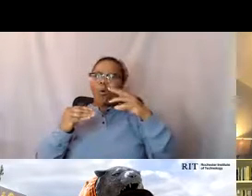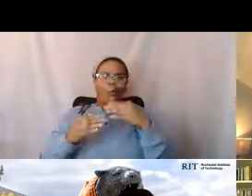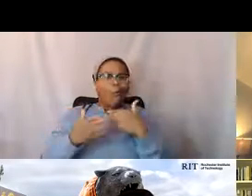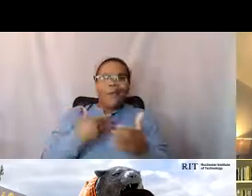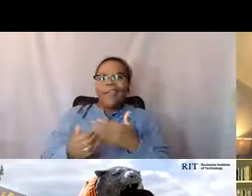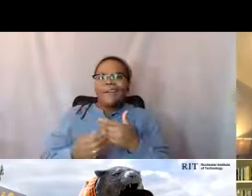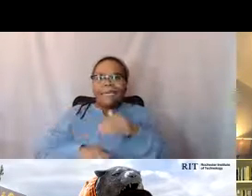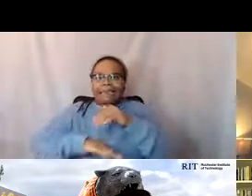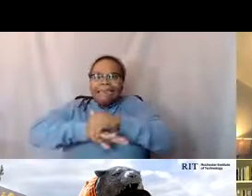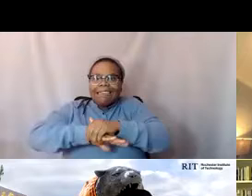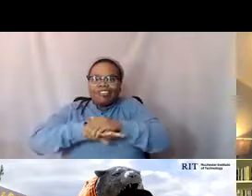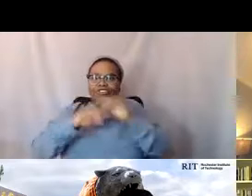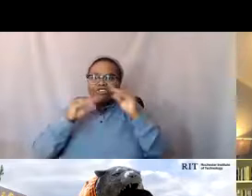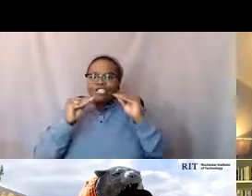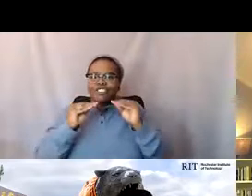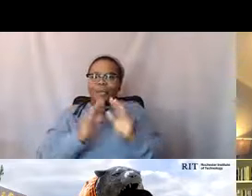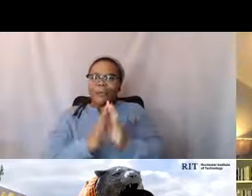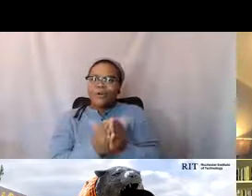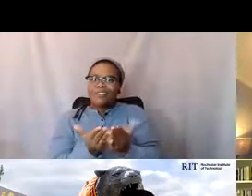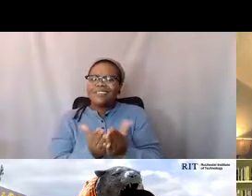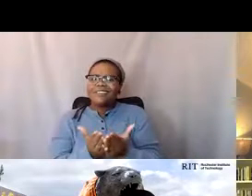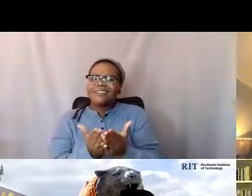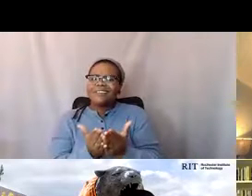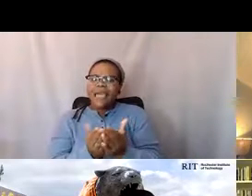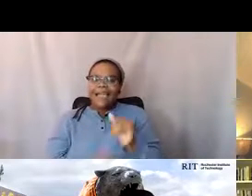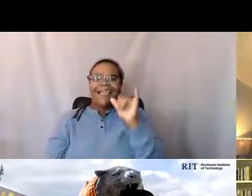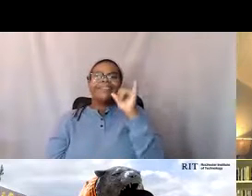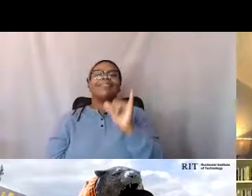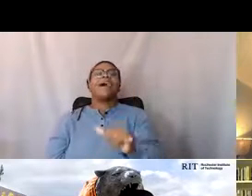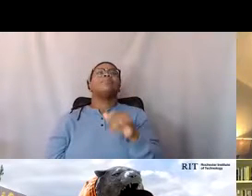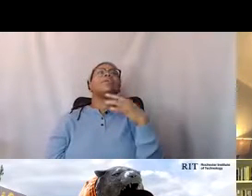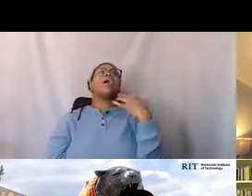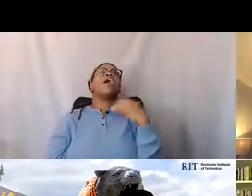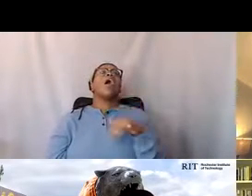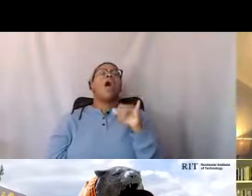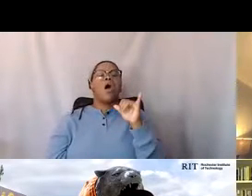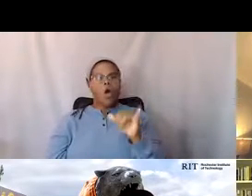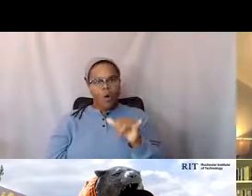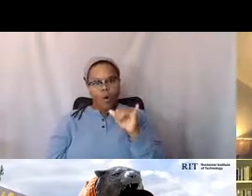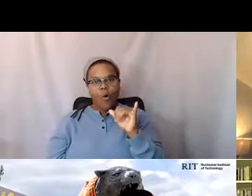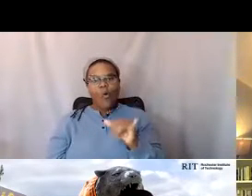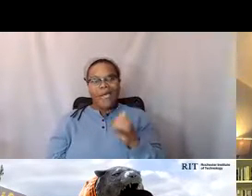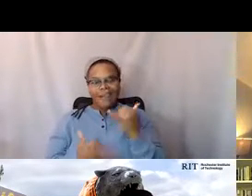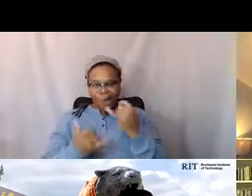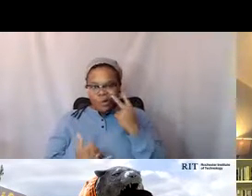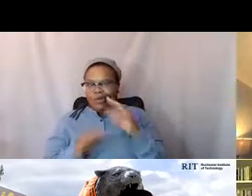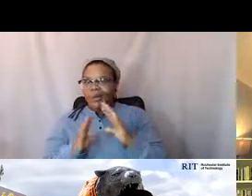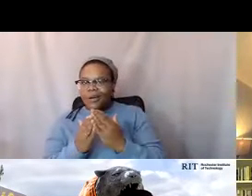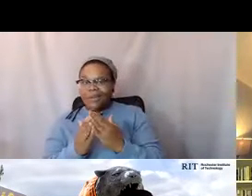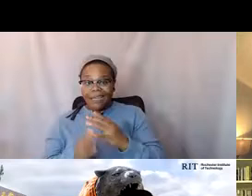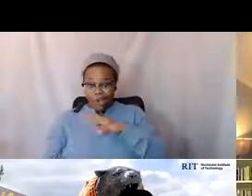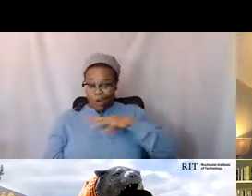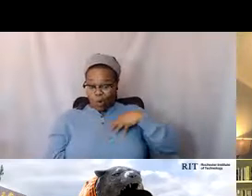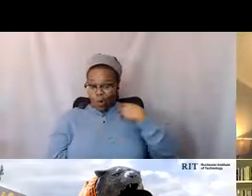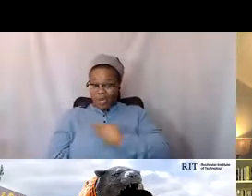English language teaching materials? And that for me was an eye-opening experience when you look at all the course books in, for example, in Croatia, but I think